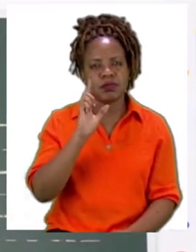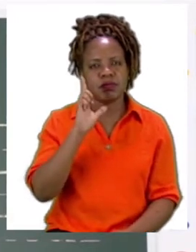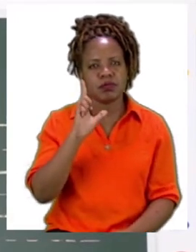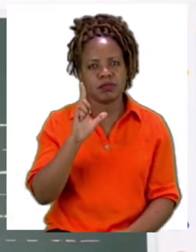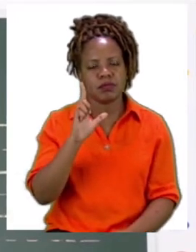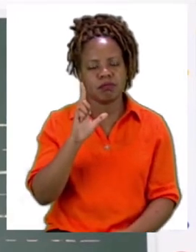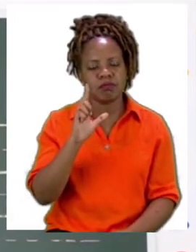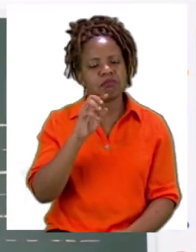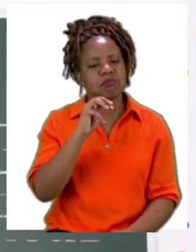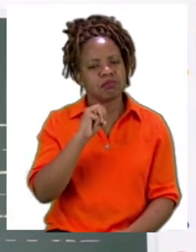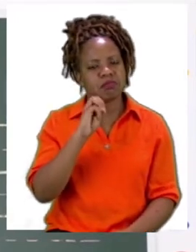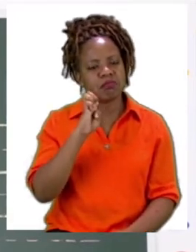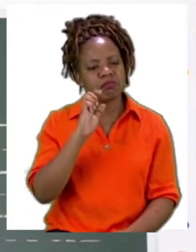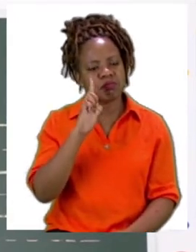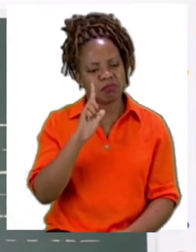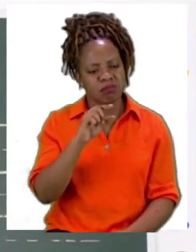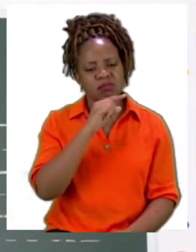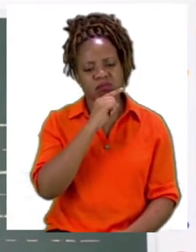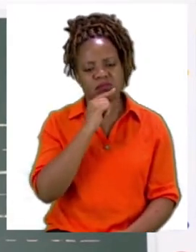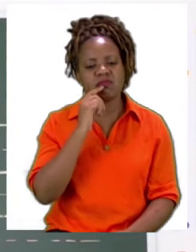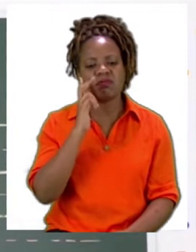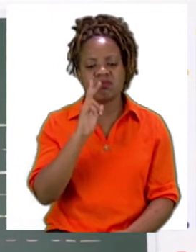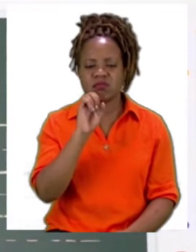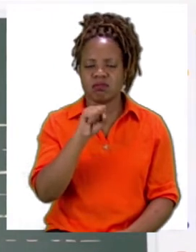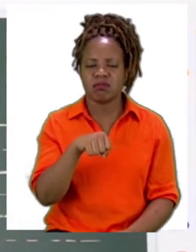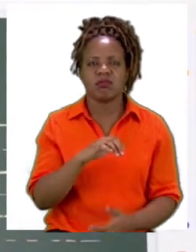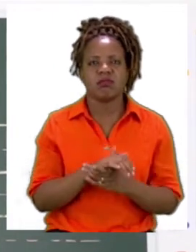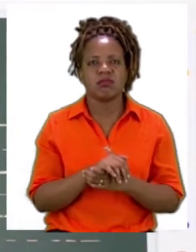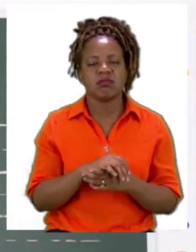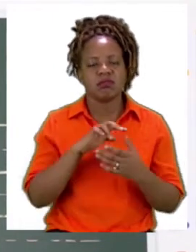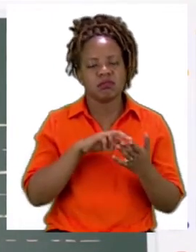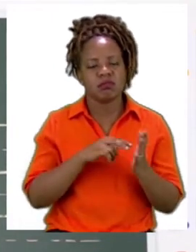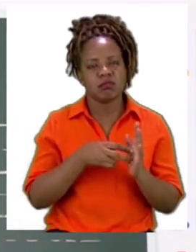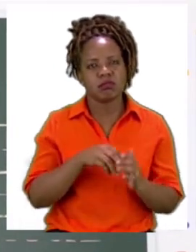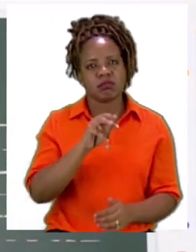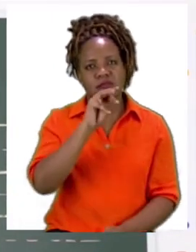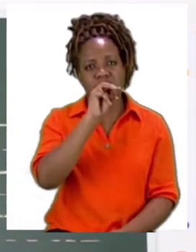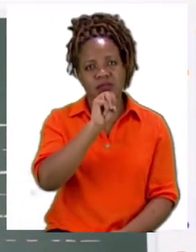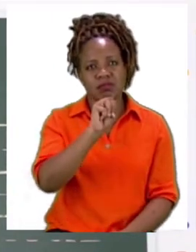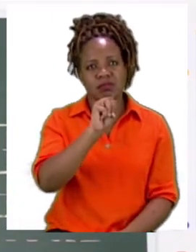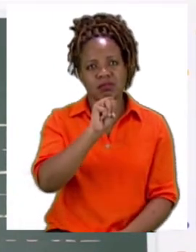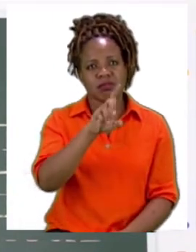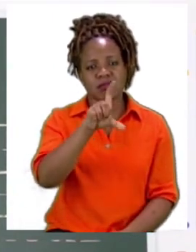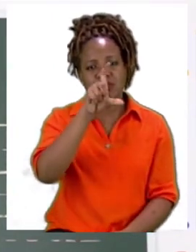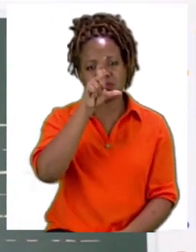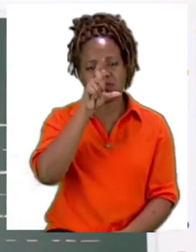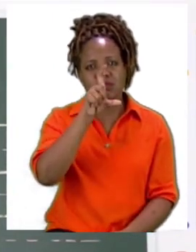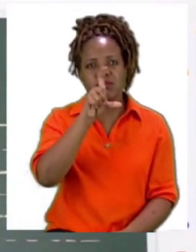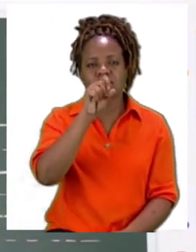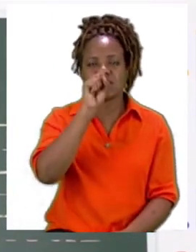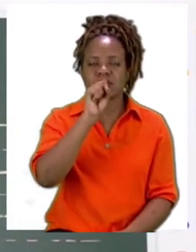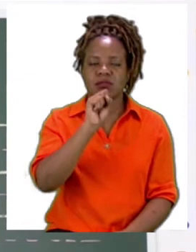Mal is the name of a person. So we now need to write the word Mal with